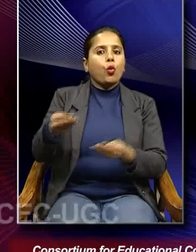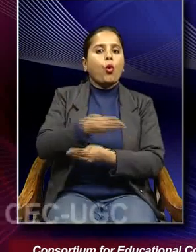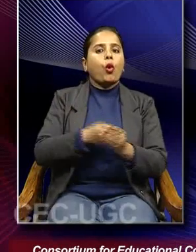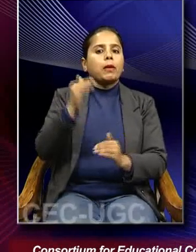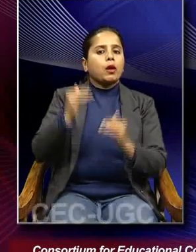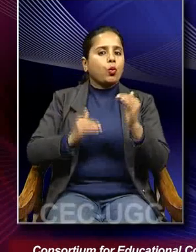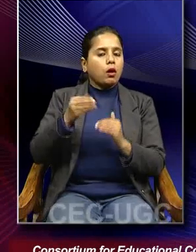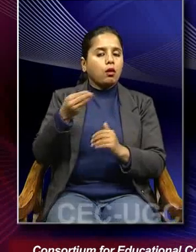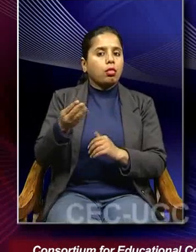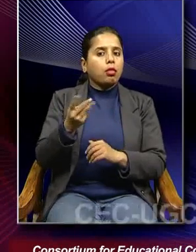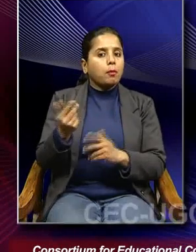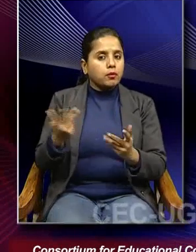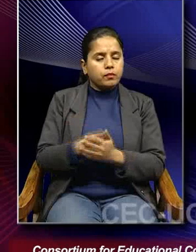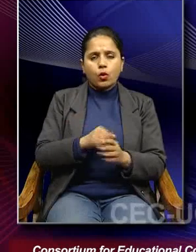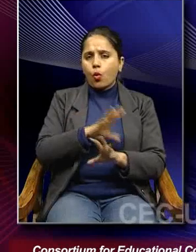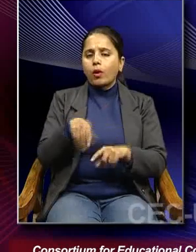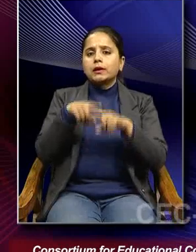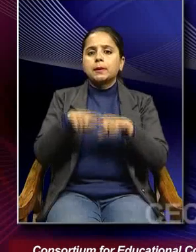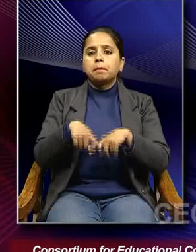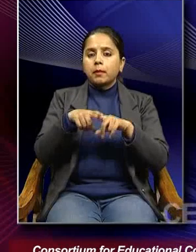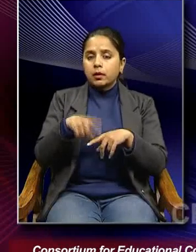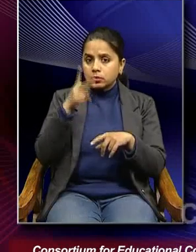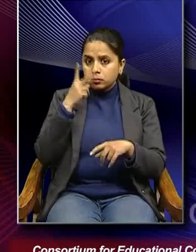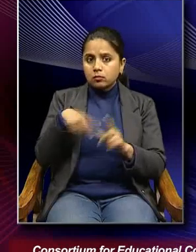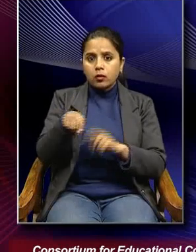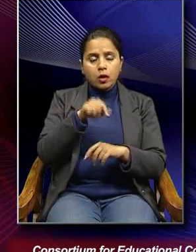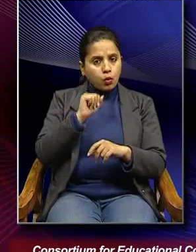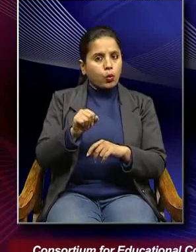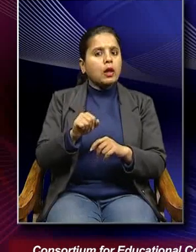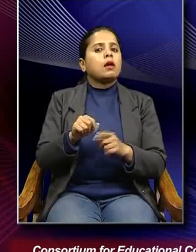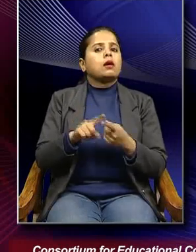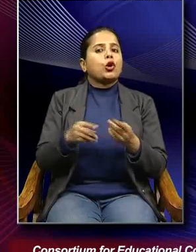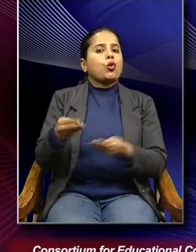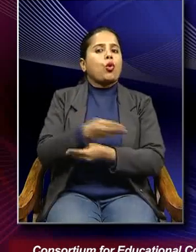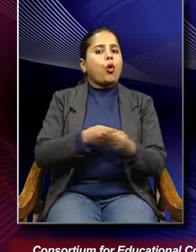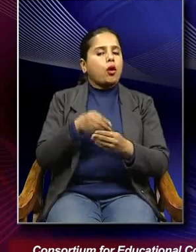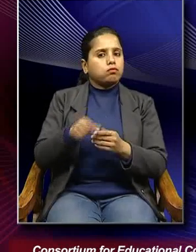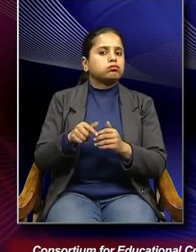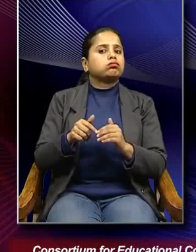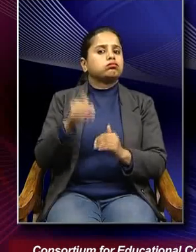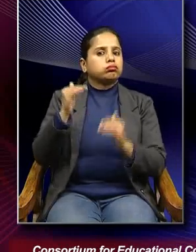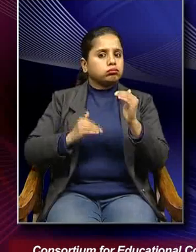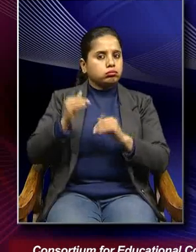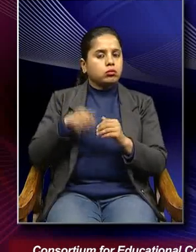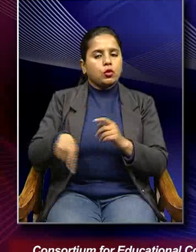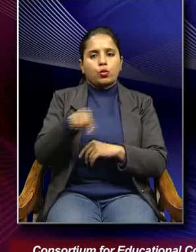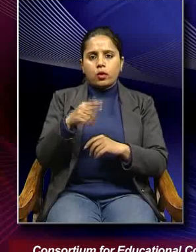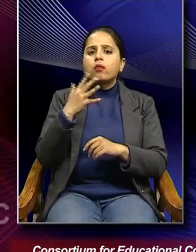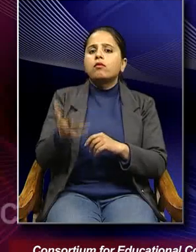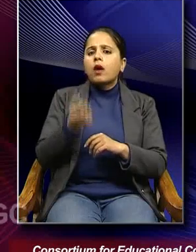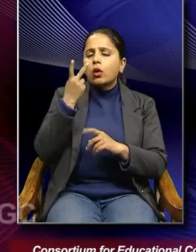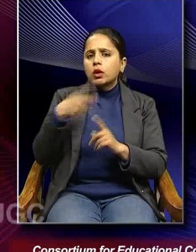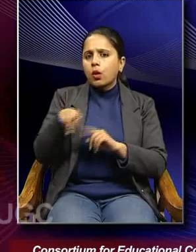inequality. So all depending upon the economic inequality lambda, you will try to find out the welfare of the